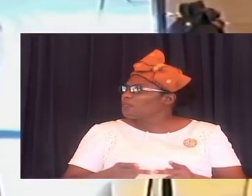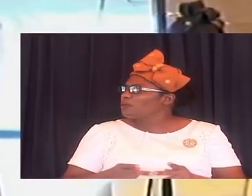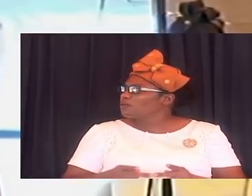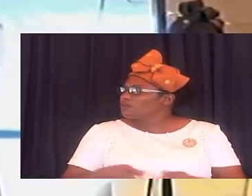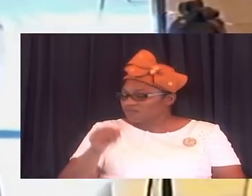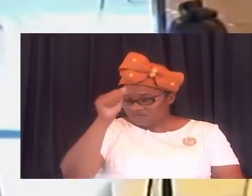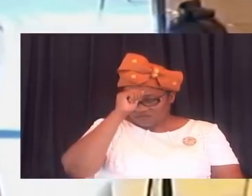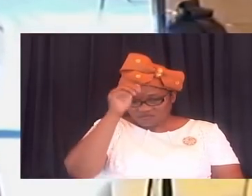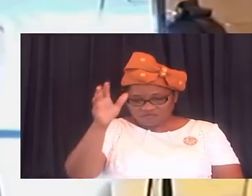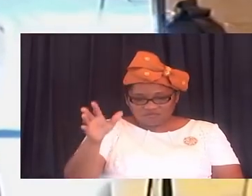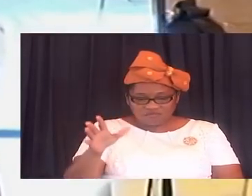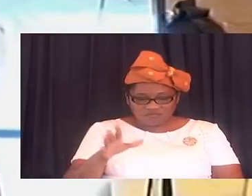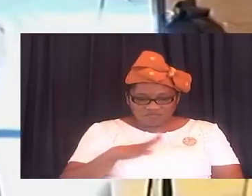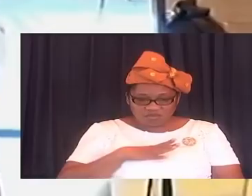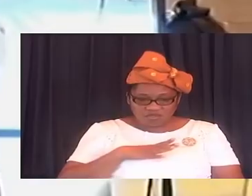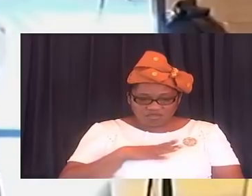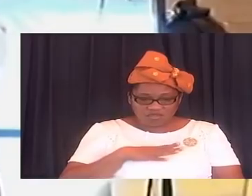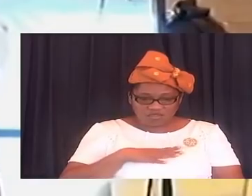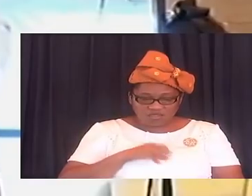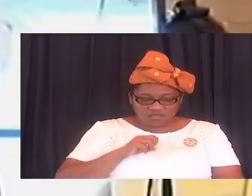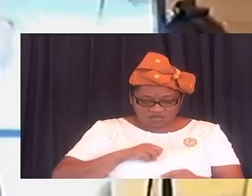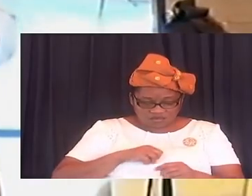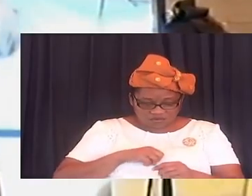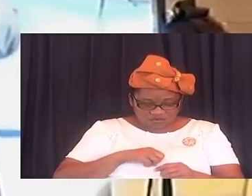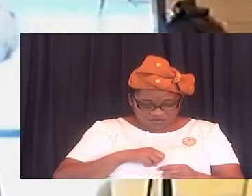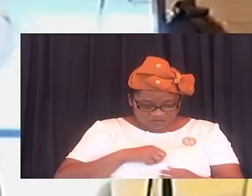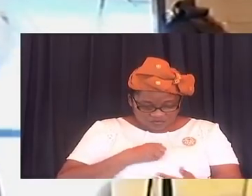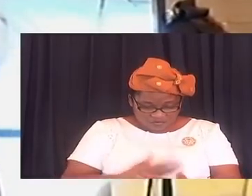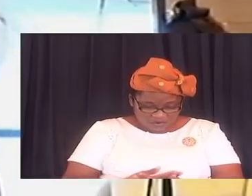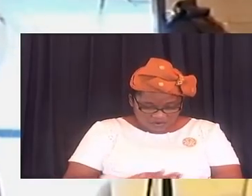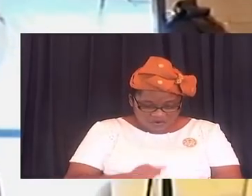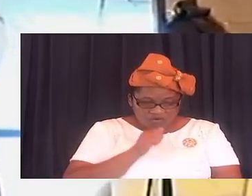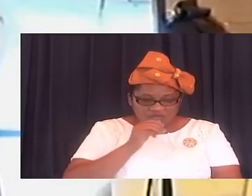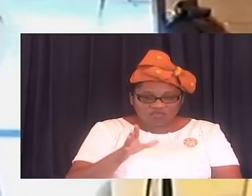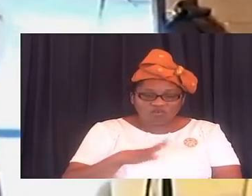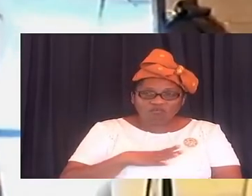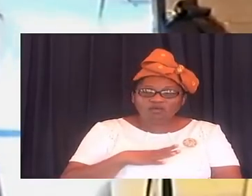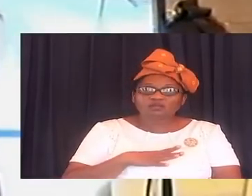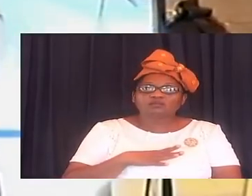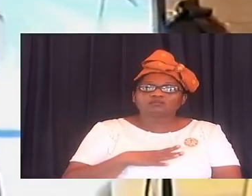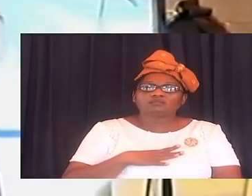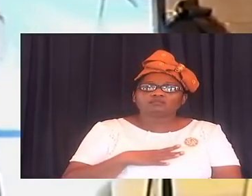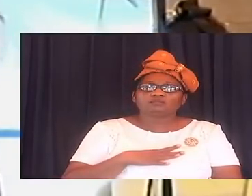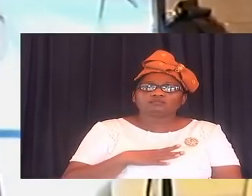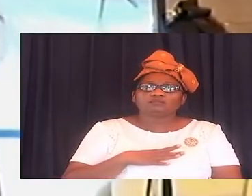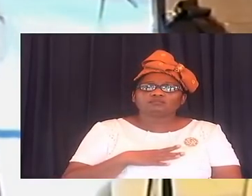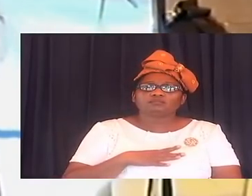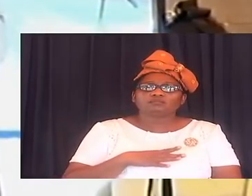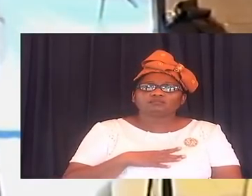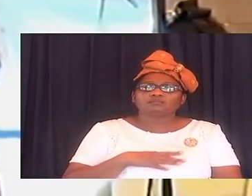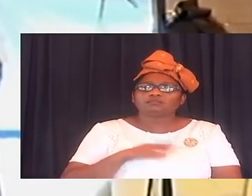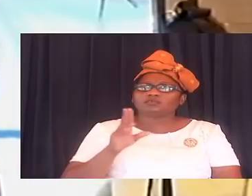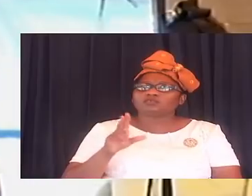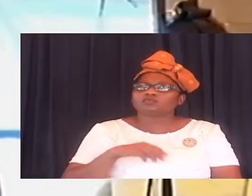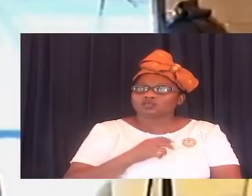Man that is born of a woman is of a few years, and what?